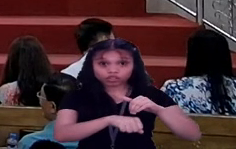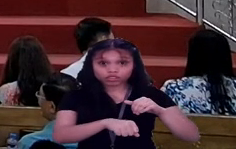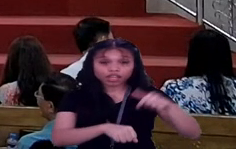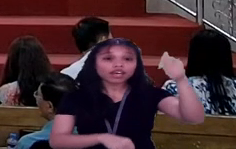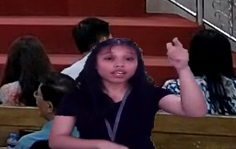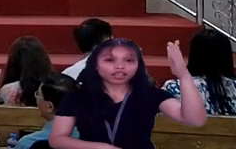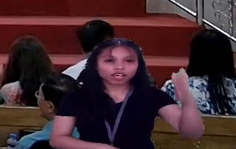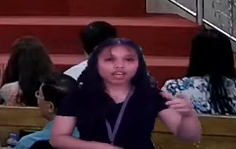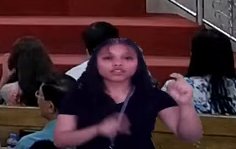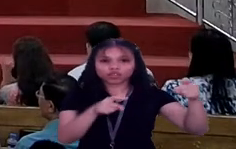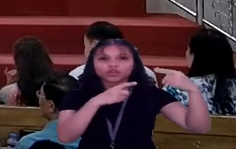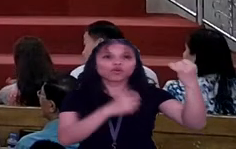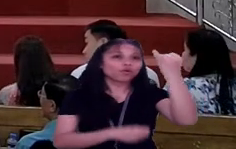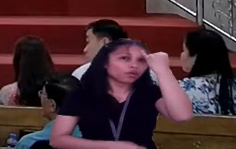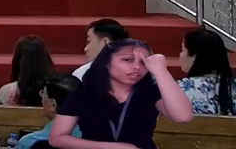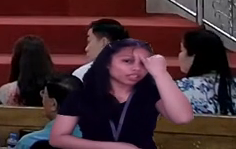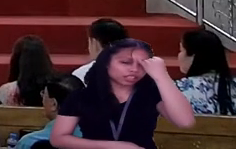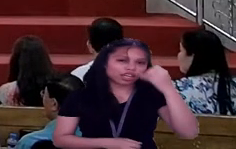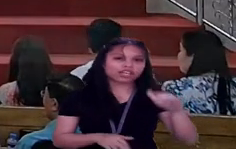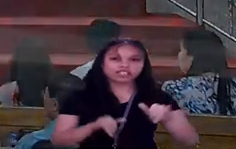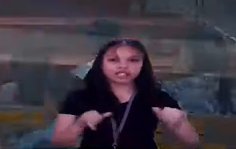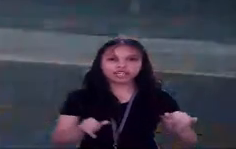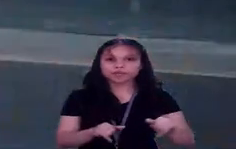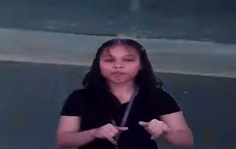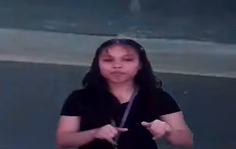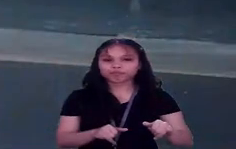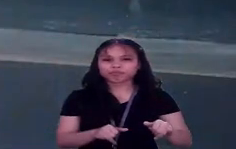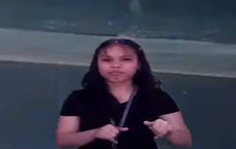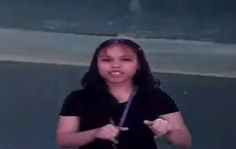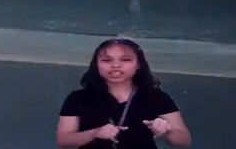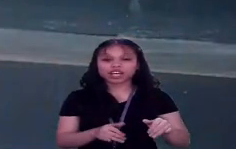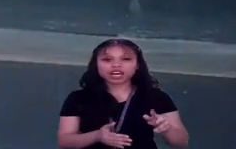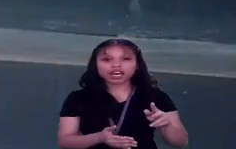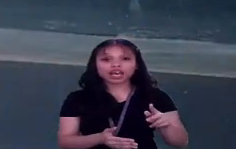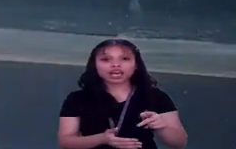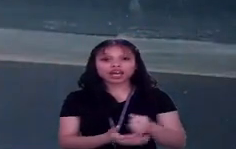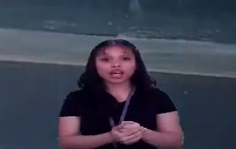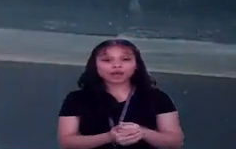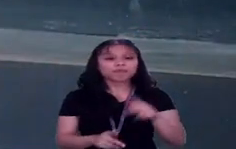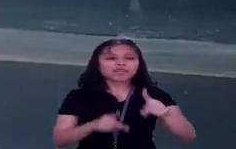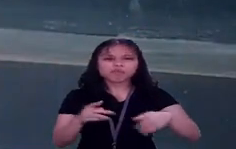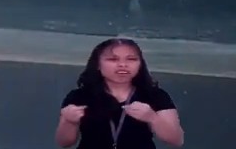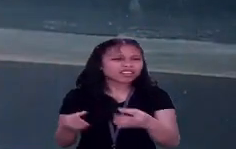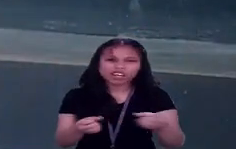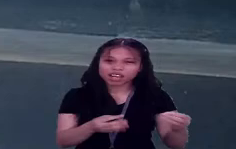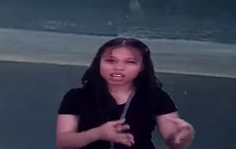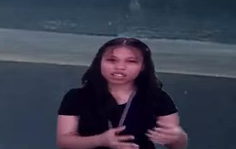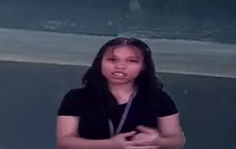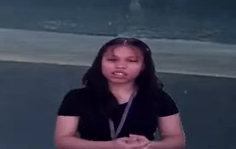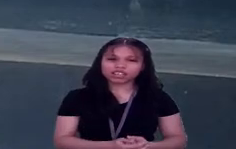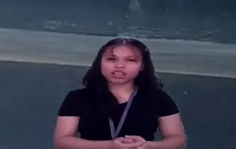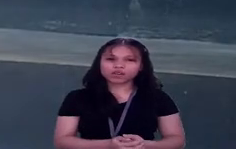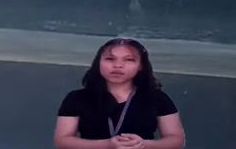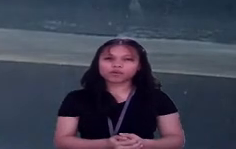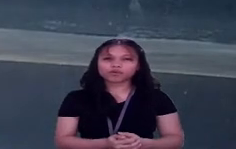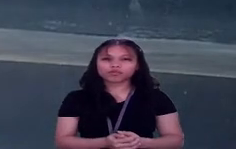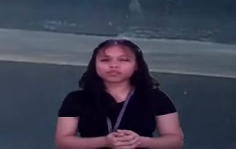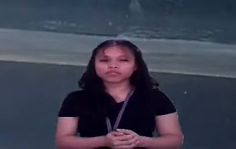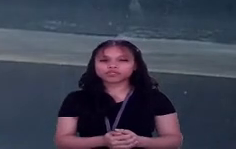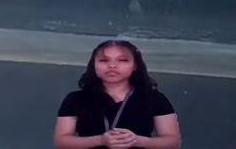The place where they say it's the harvest is truly plenteous. Literally, it's India. 1.4 billion